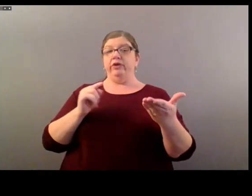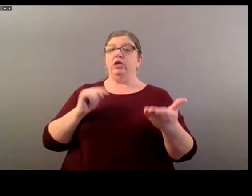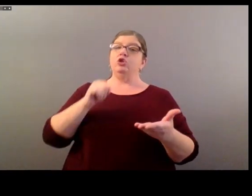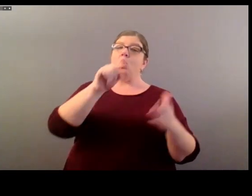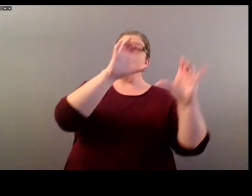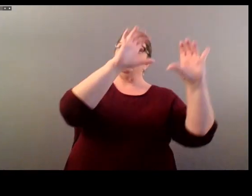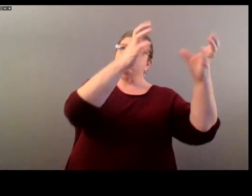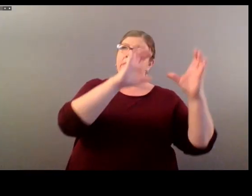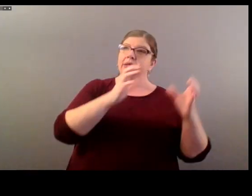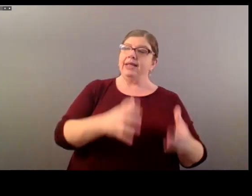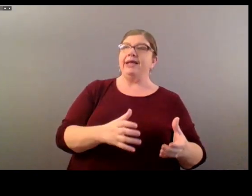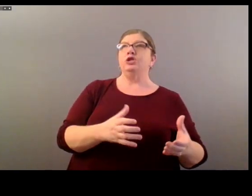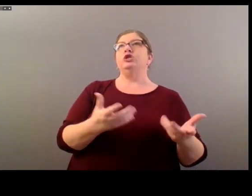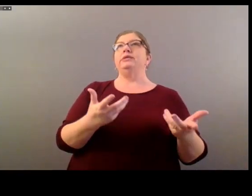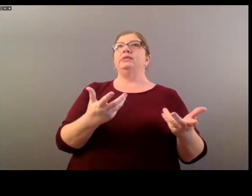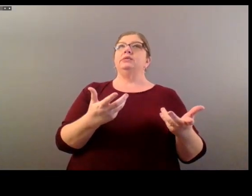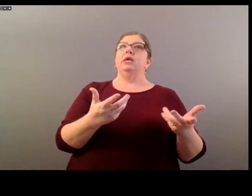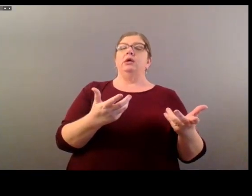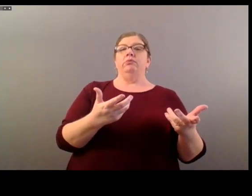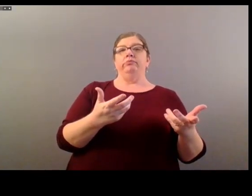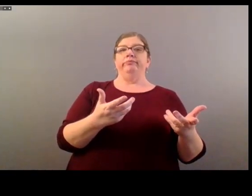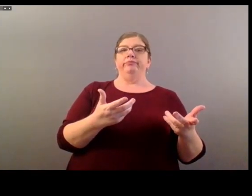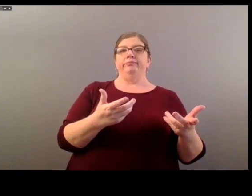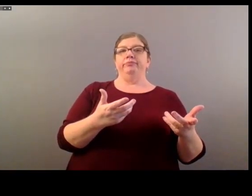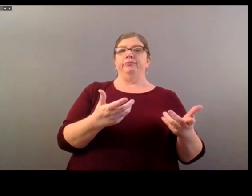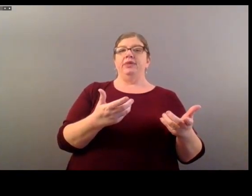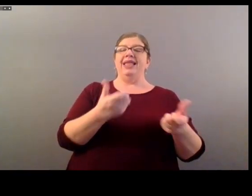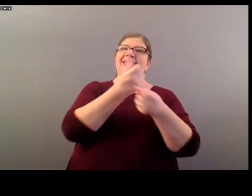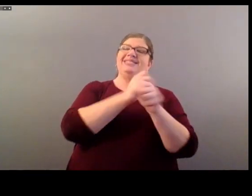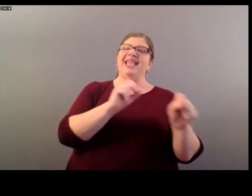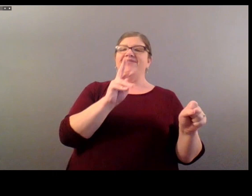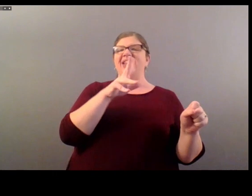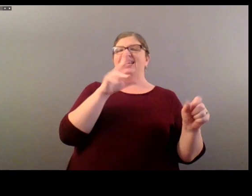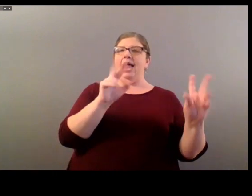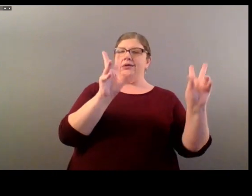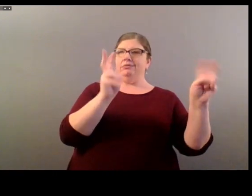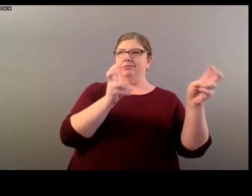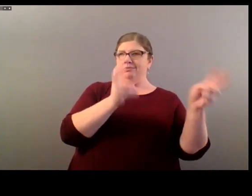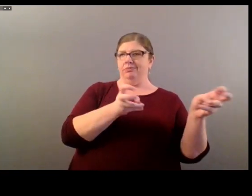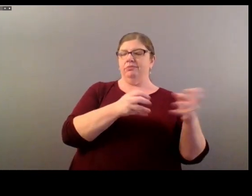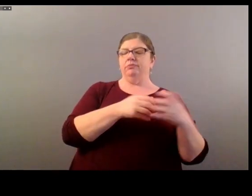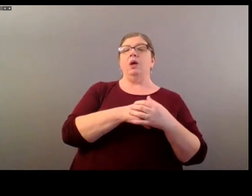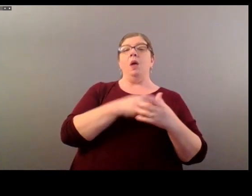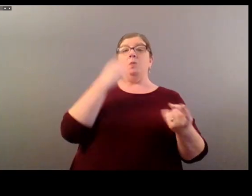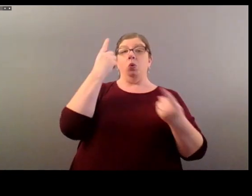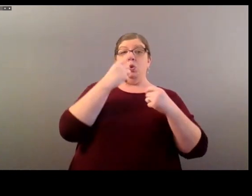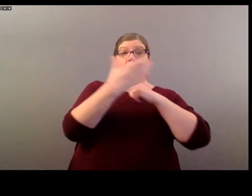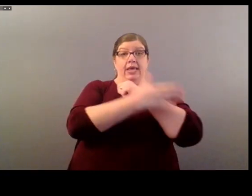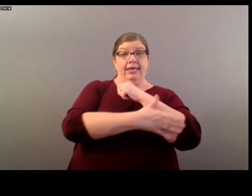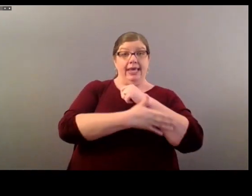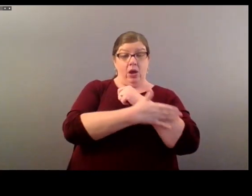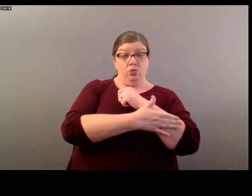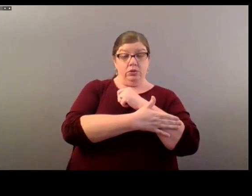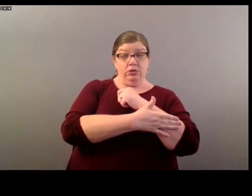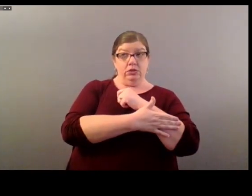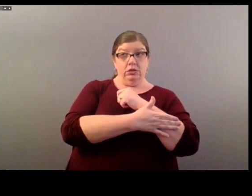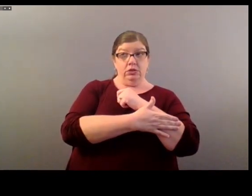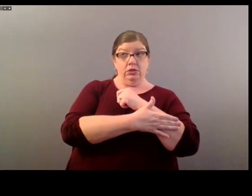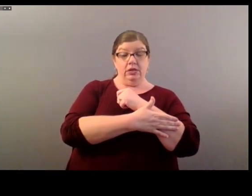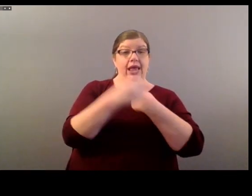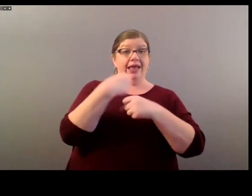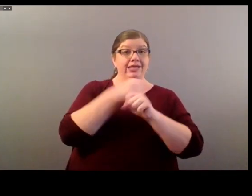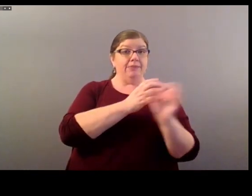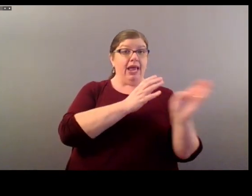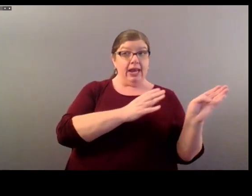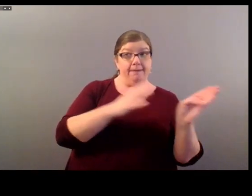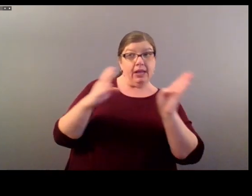populations within the described safety net. I was wondering if the county has put into place or formulated a plan